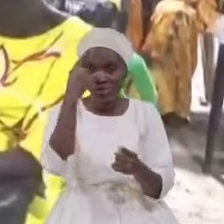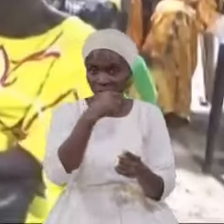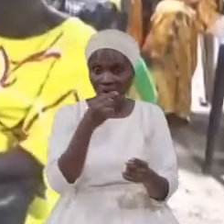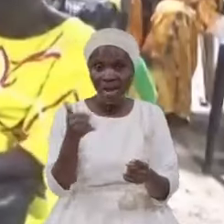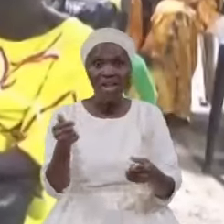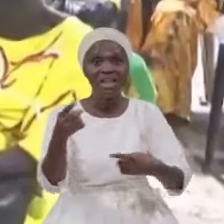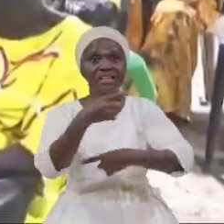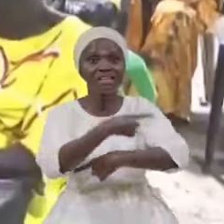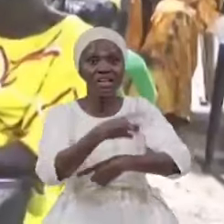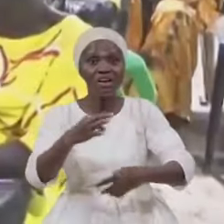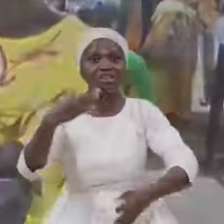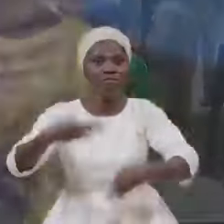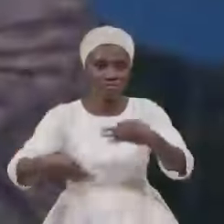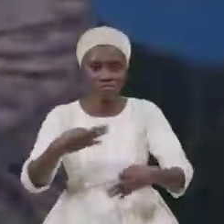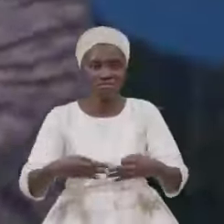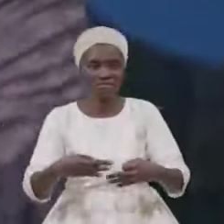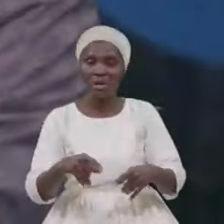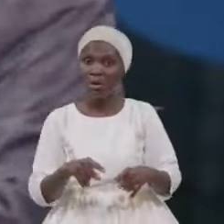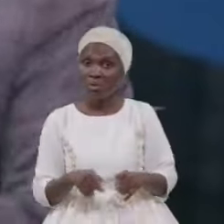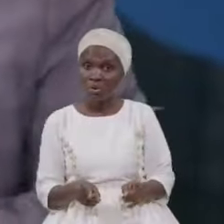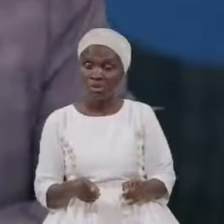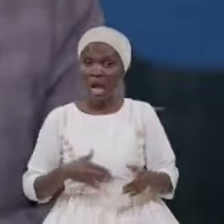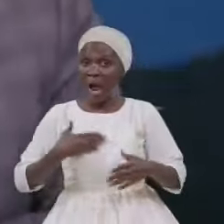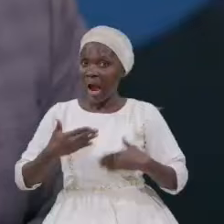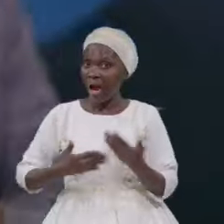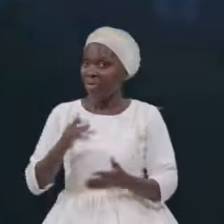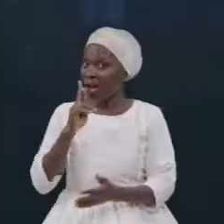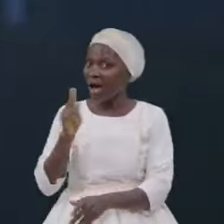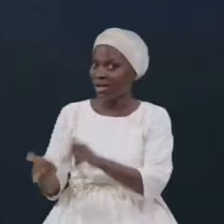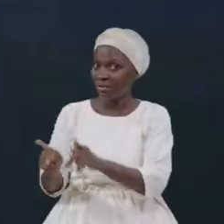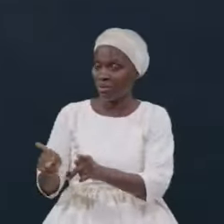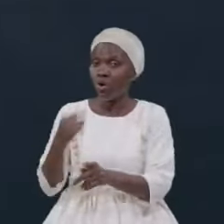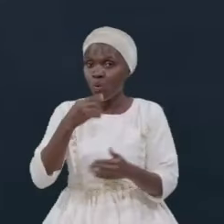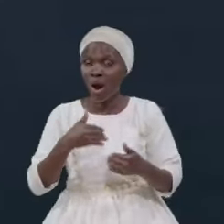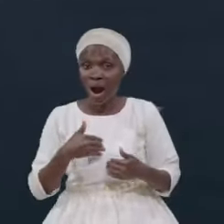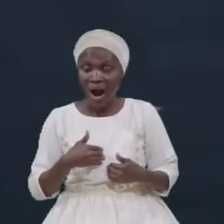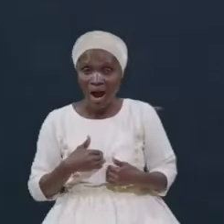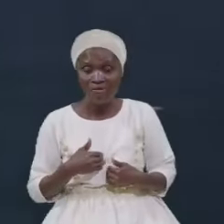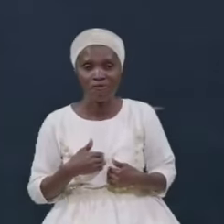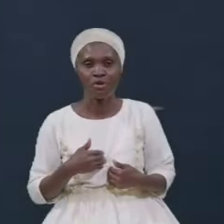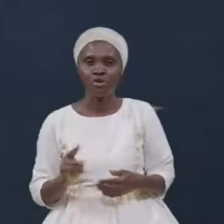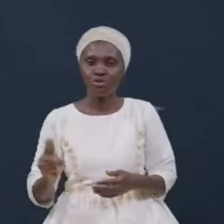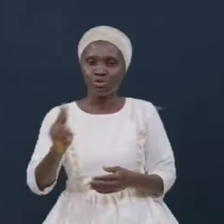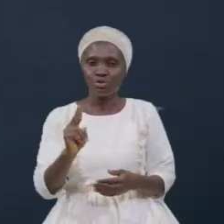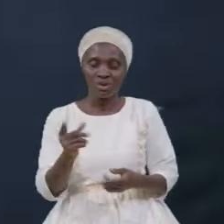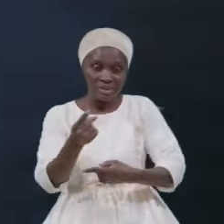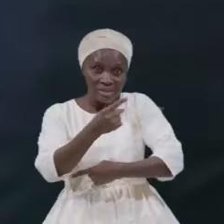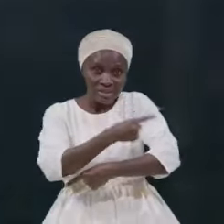have made use of the day of repentance very well. They have made use of the day of